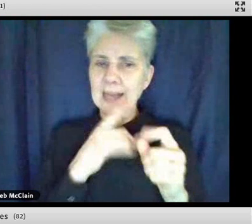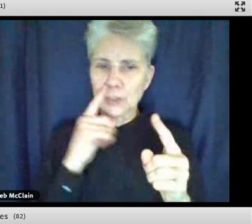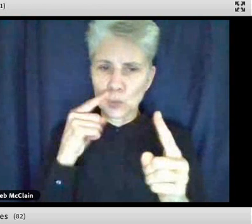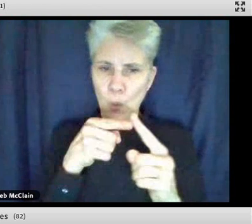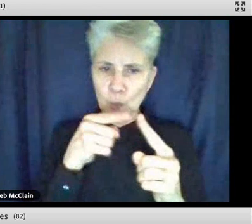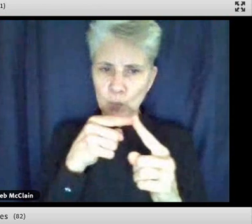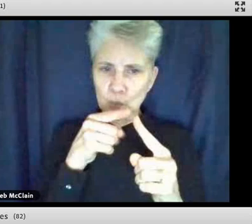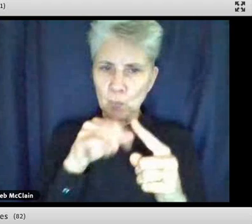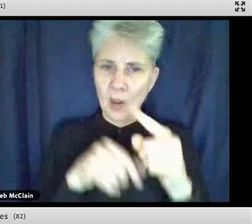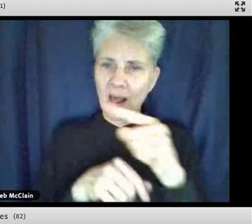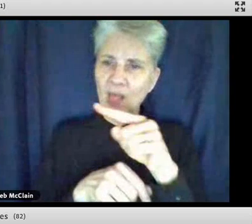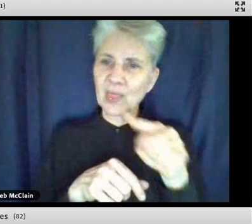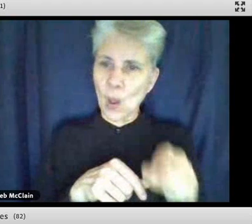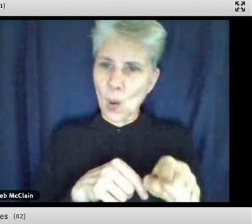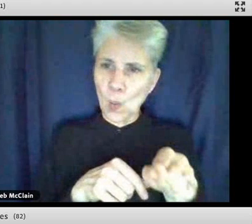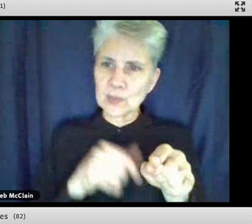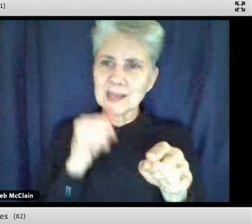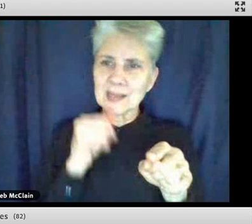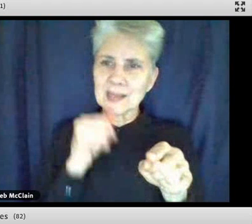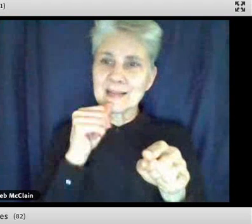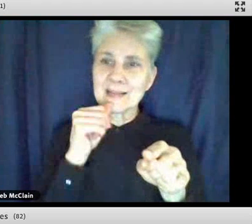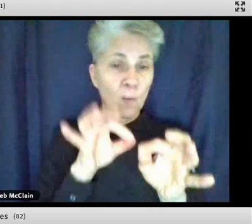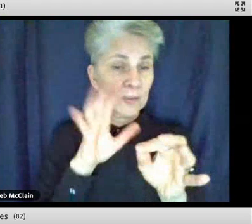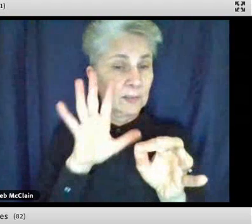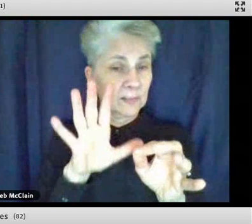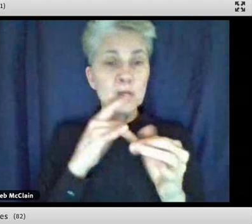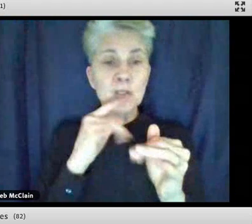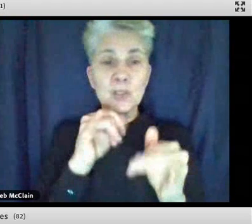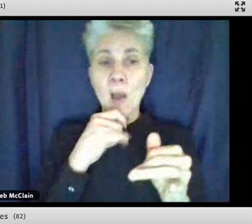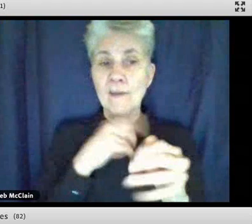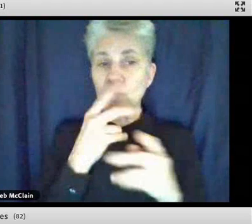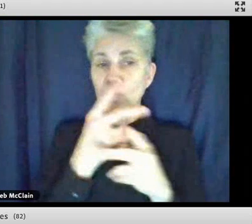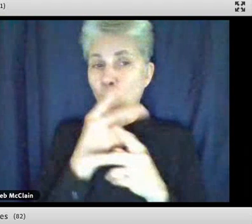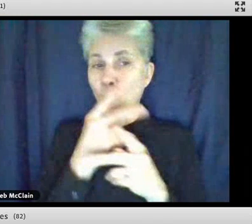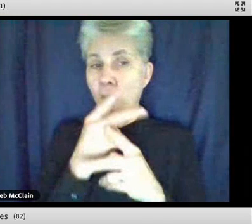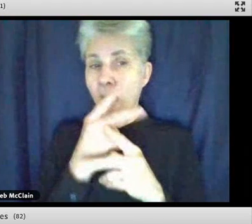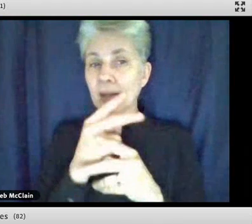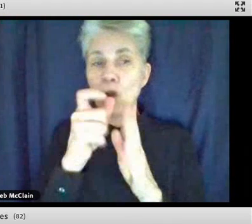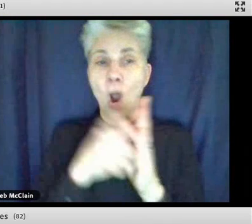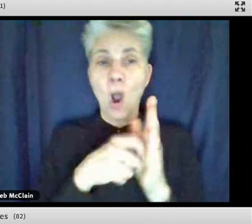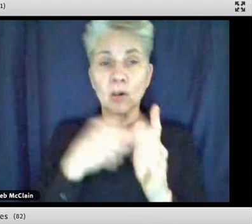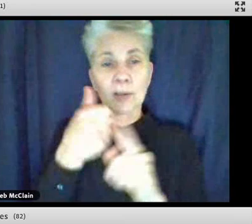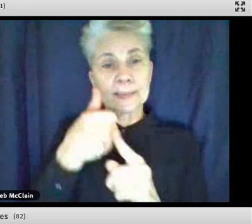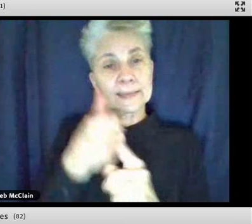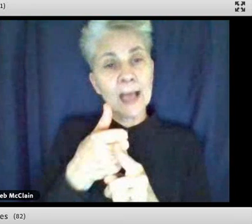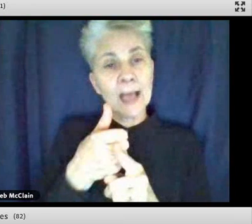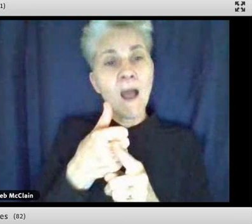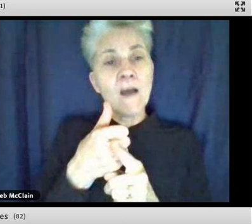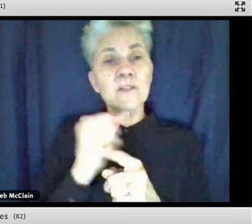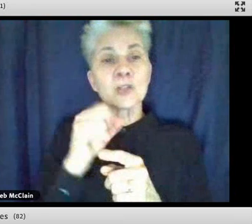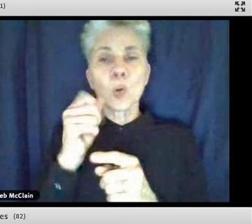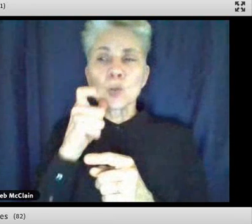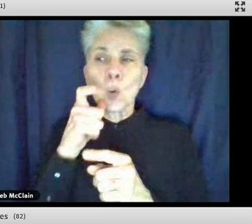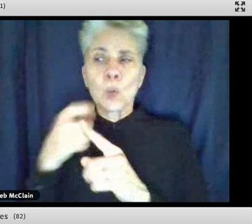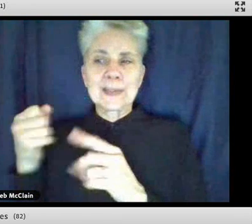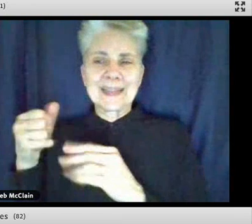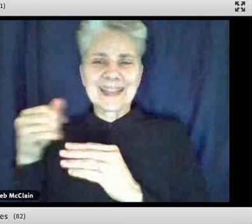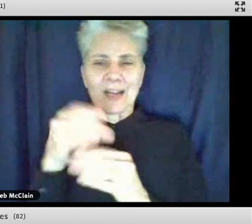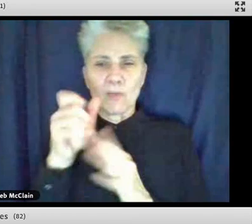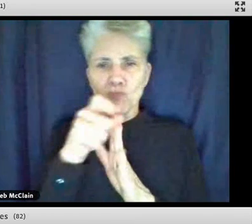Now, again, it's not perfect. You still have to look at the article itself and the source it's coming from, the people